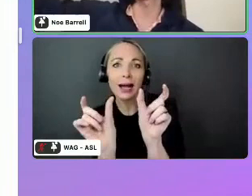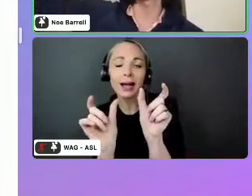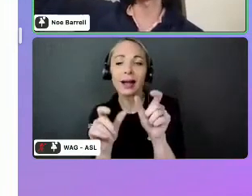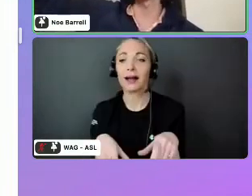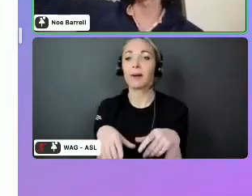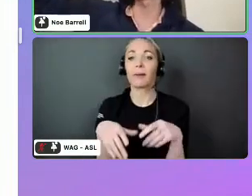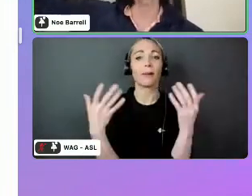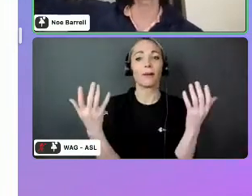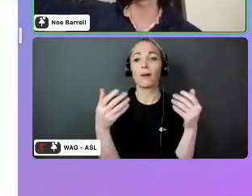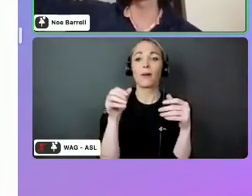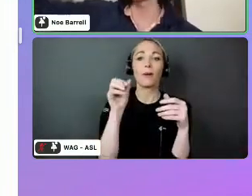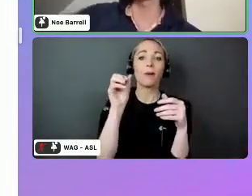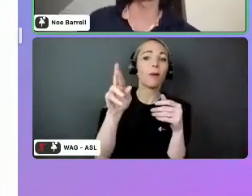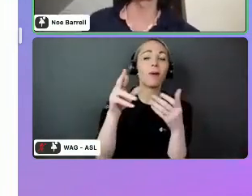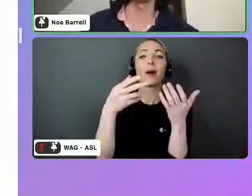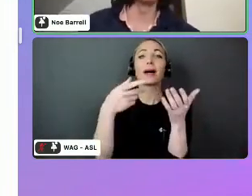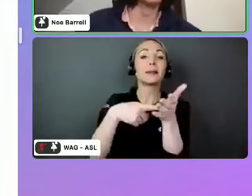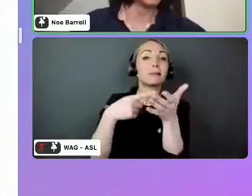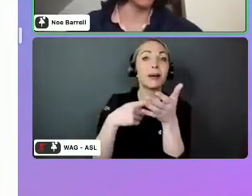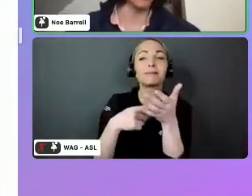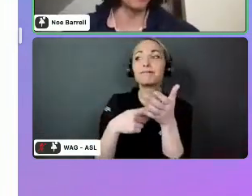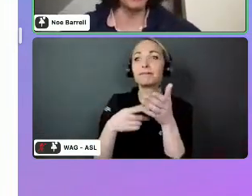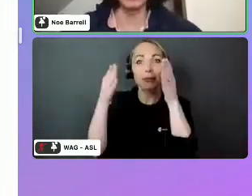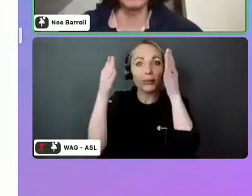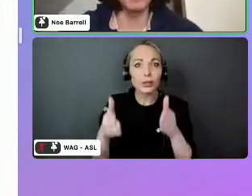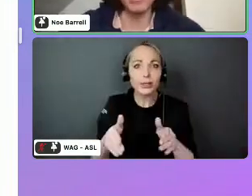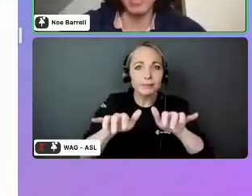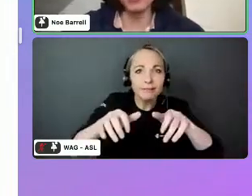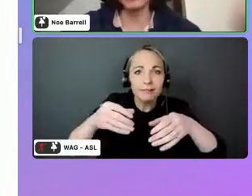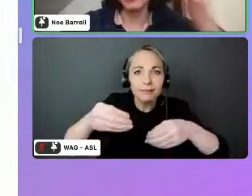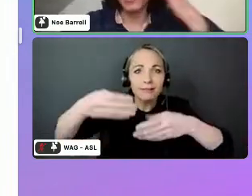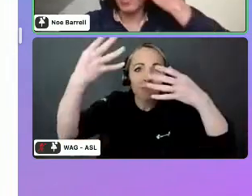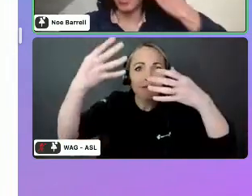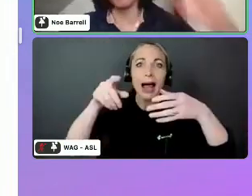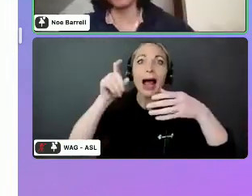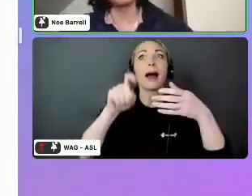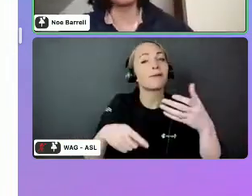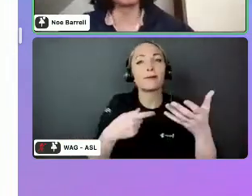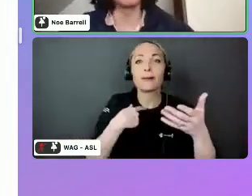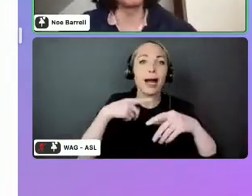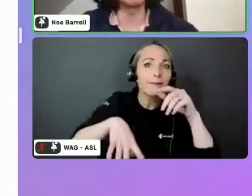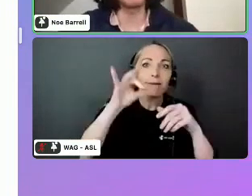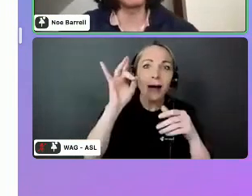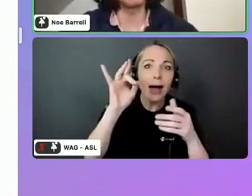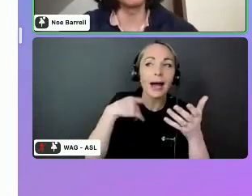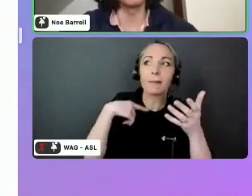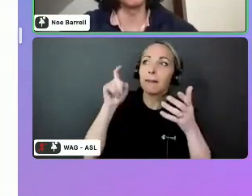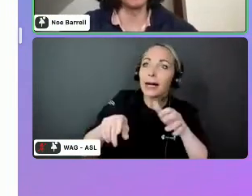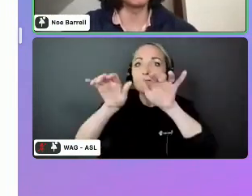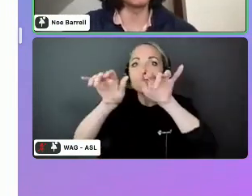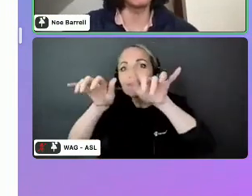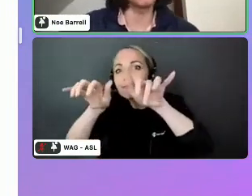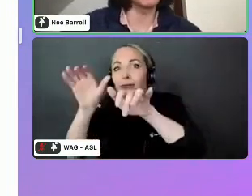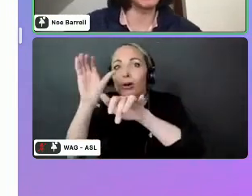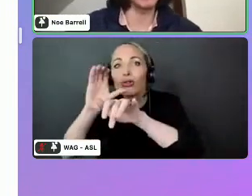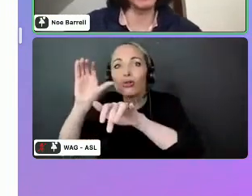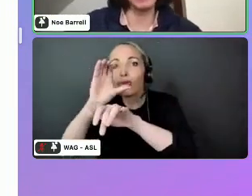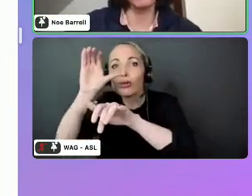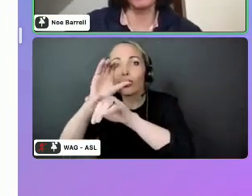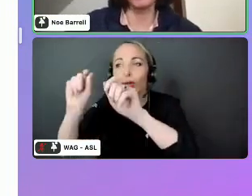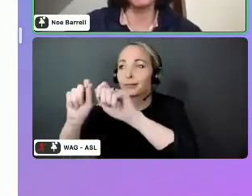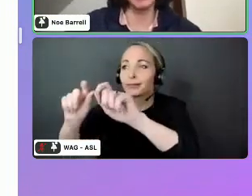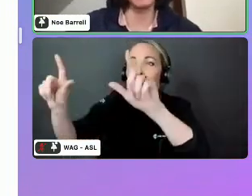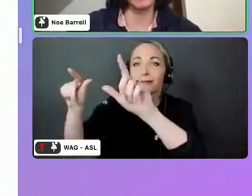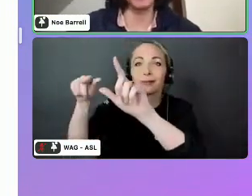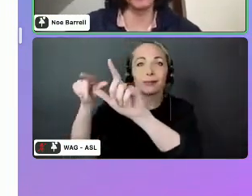icon next to the input in the navigation menu, or something else. Maybe even nuanced relationships that we can't